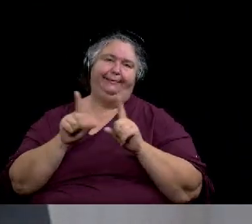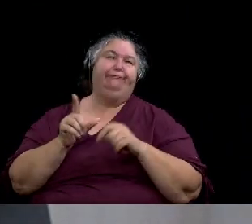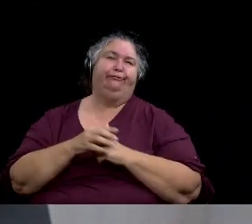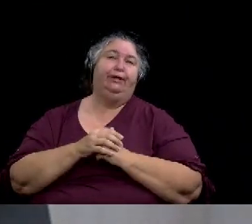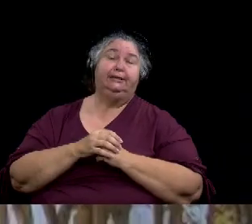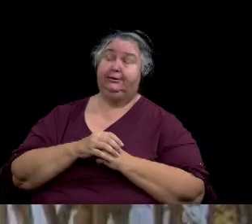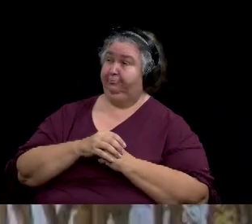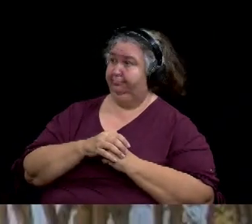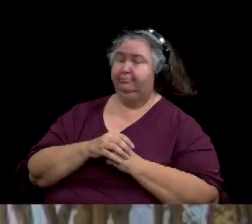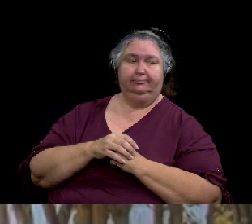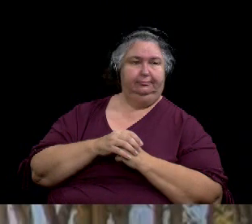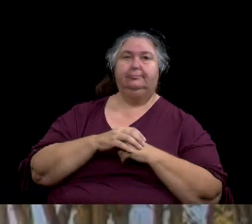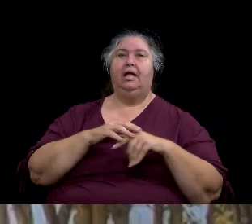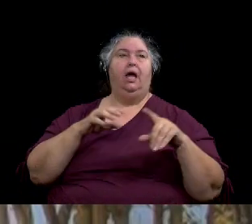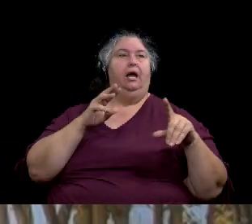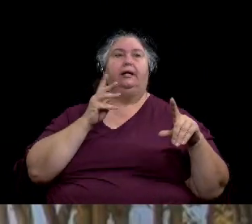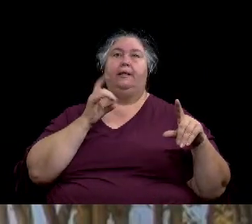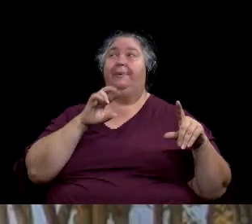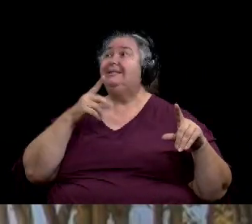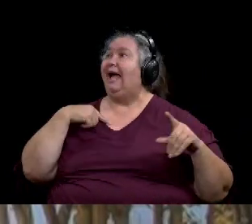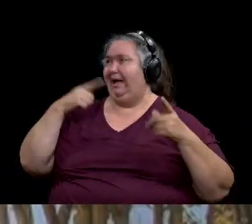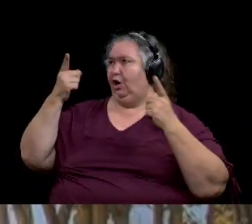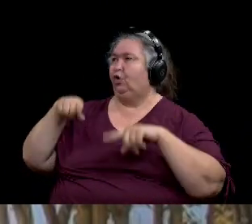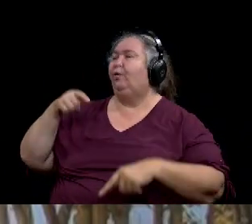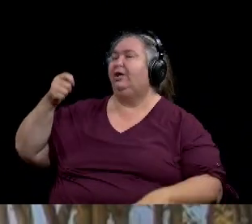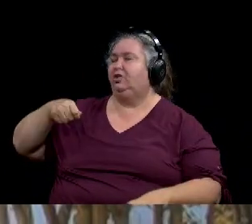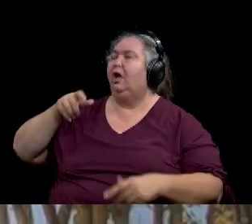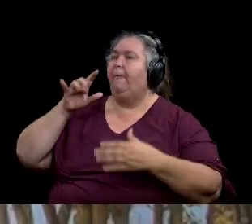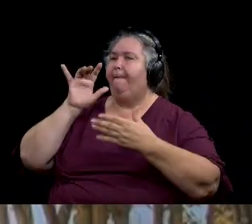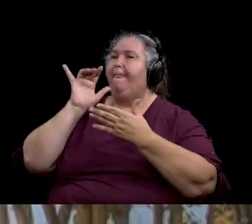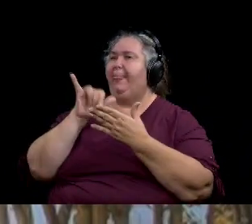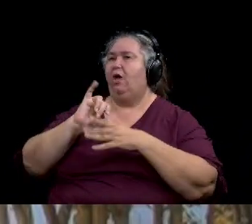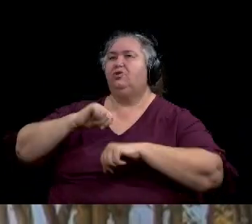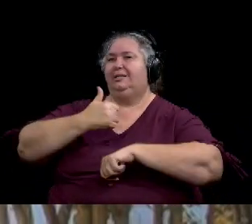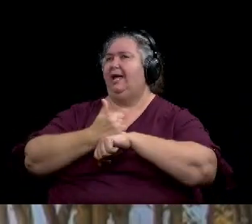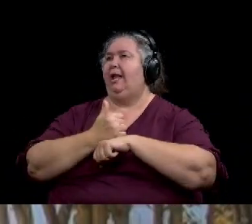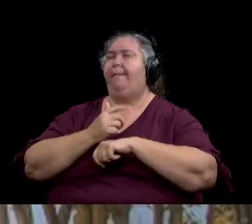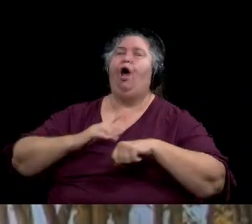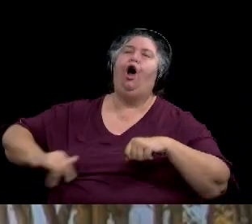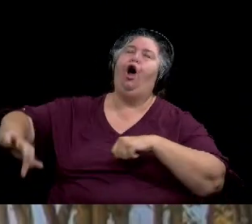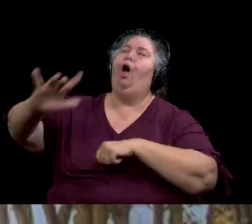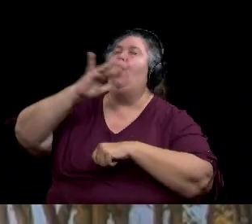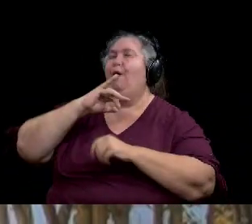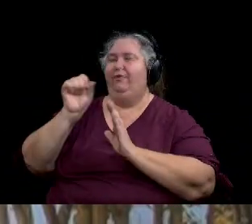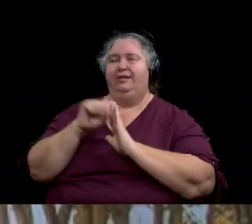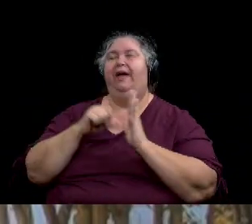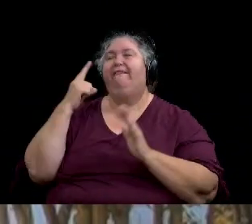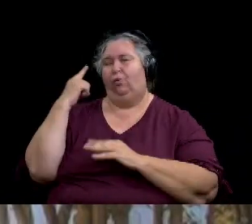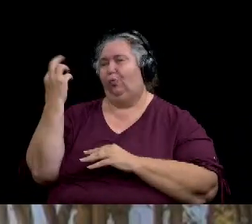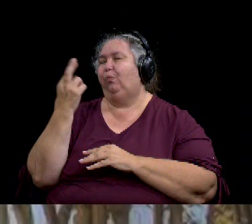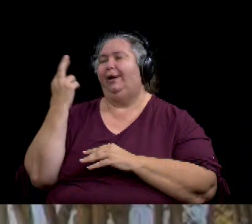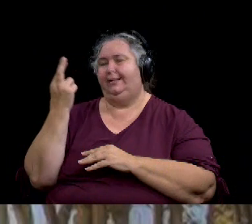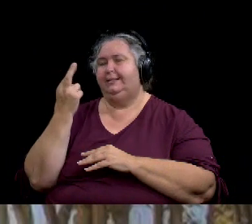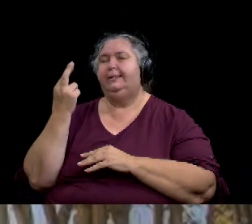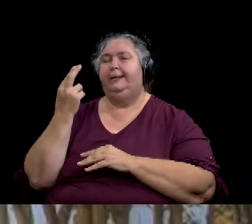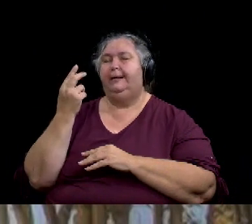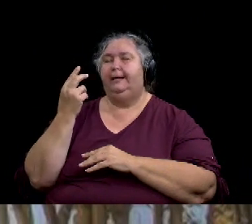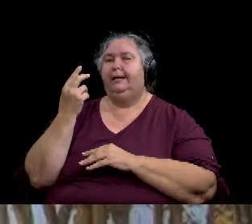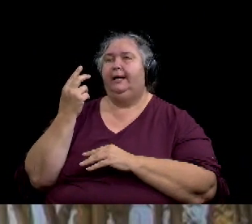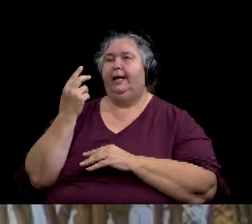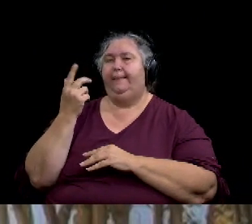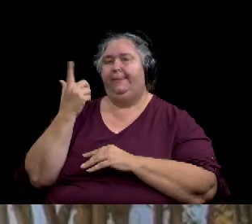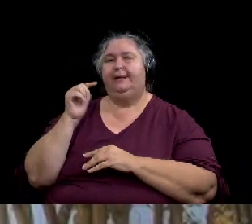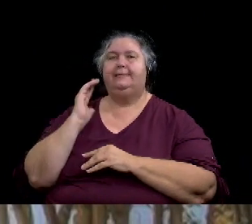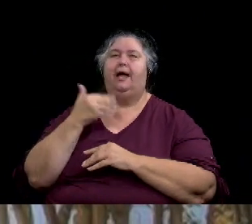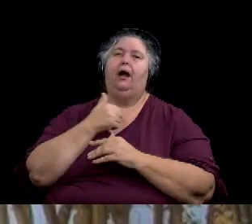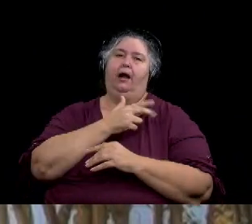All right. Yeah, I agree, Judge. I mean, these are set up this way all over the state for a reason. And that's because our